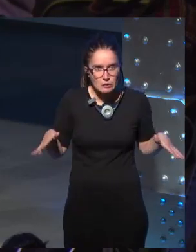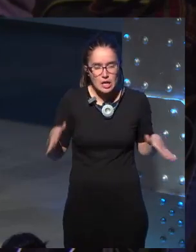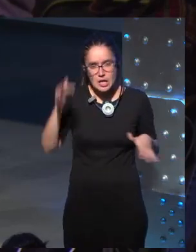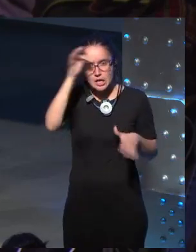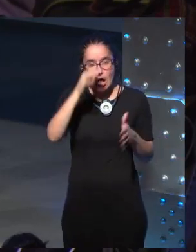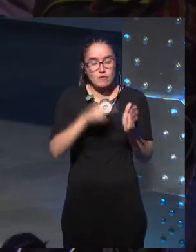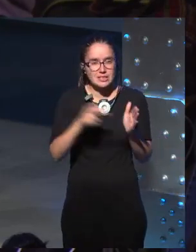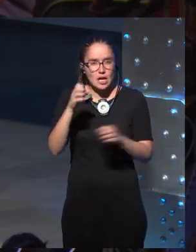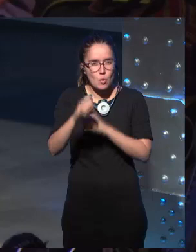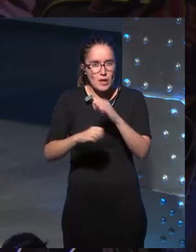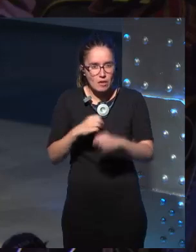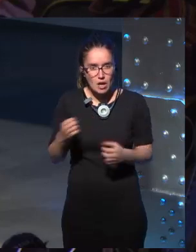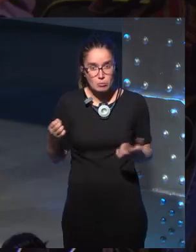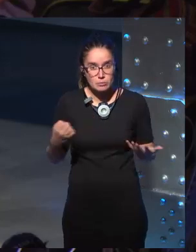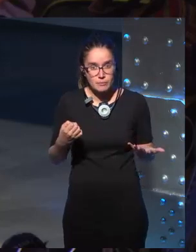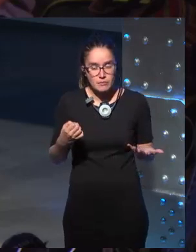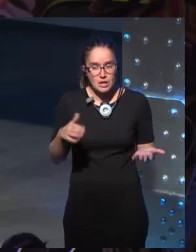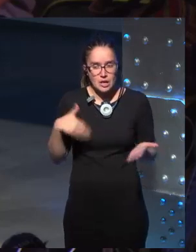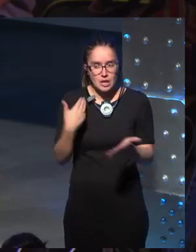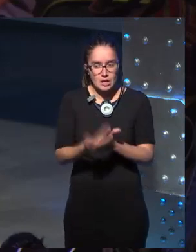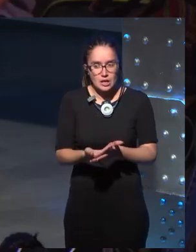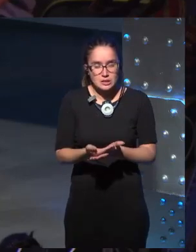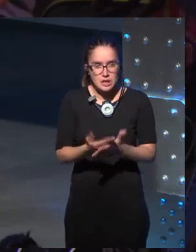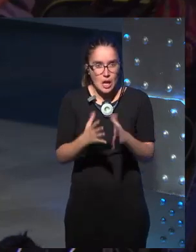theories of relativity and quantum physics,